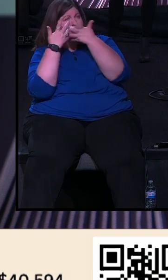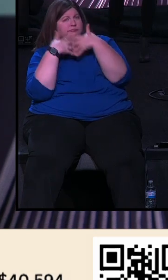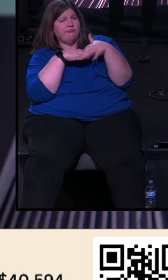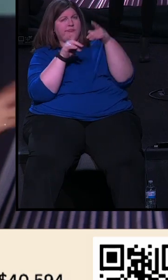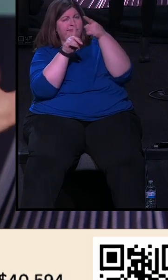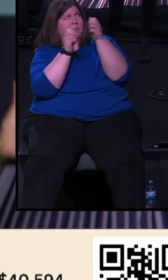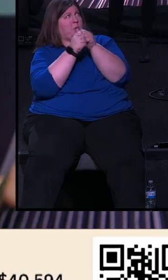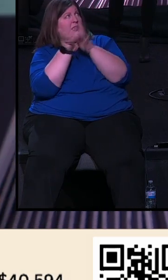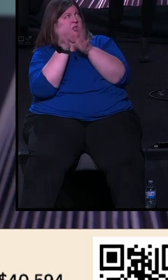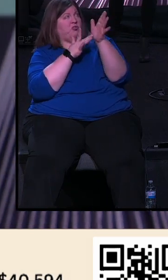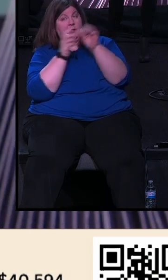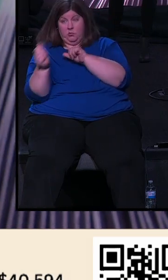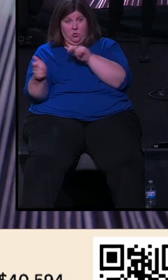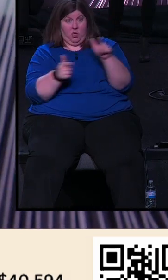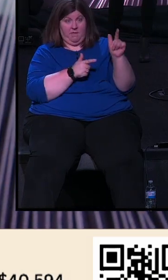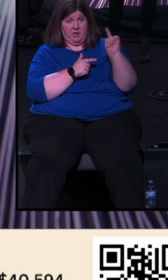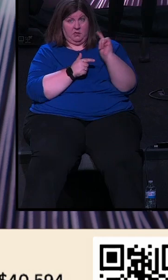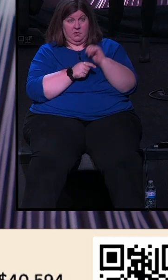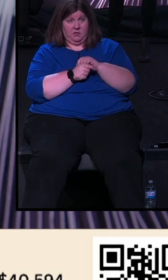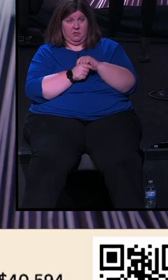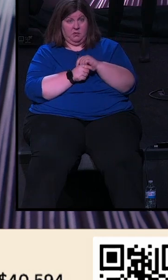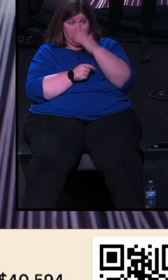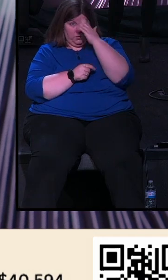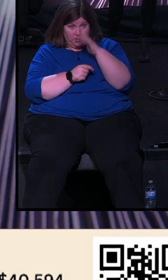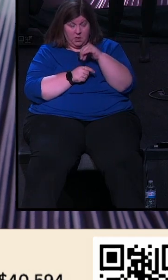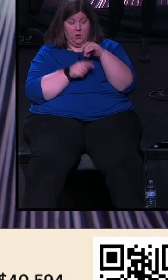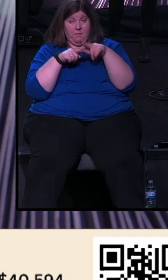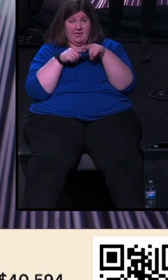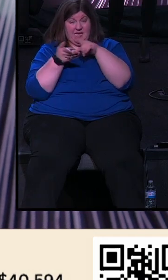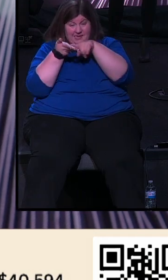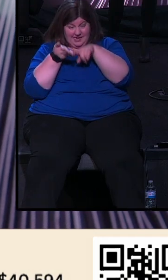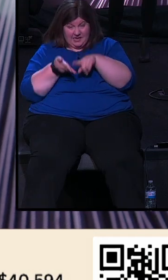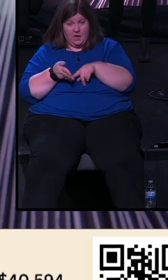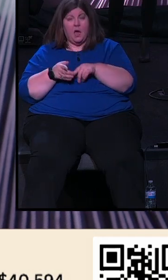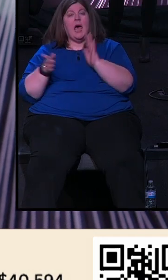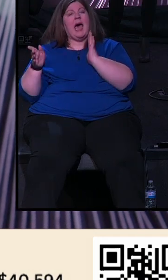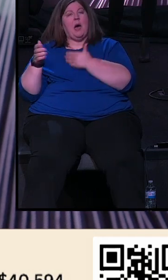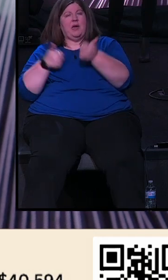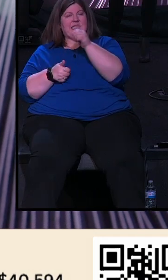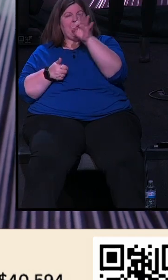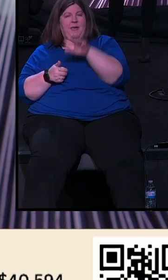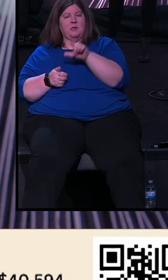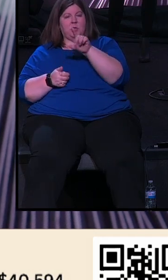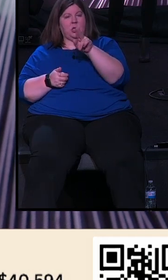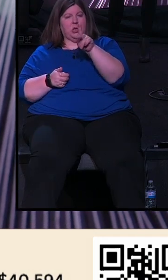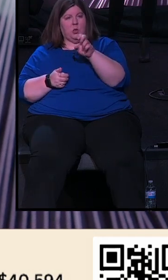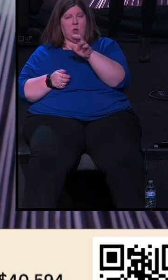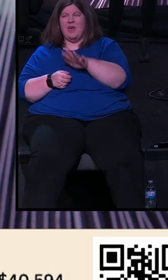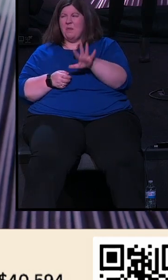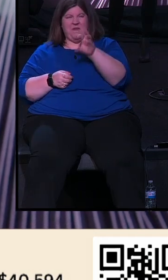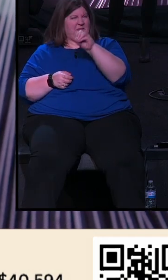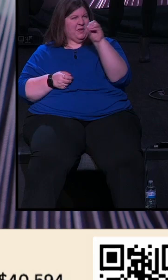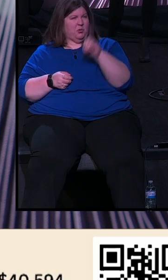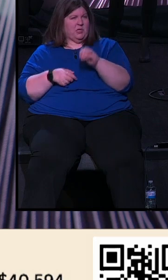with Jesus? Every one of us. And what we know, just based on data, Luke shared this with me, our executive pastor, only about 50% of our church